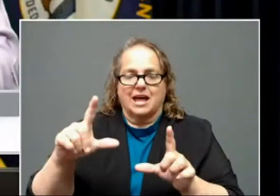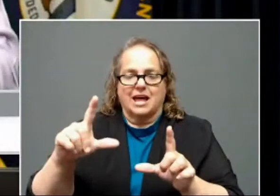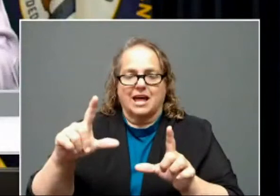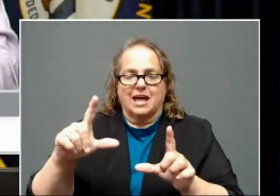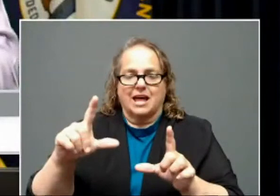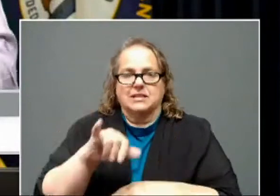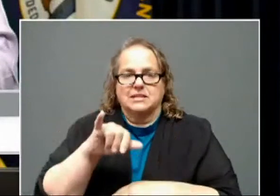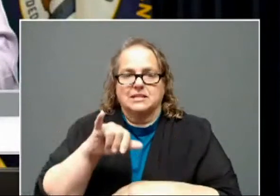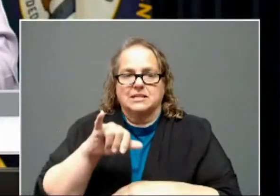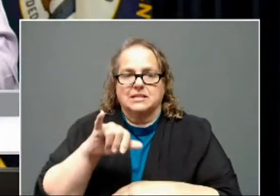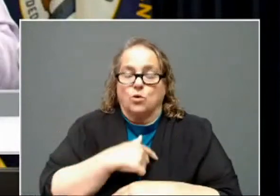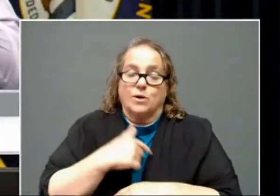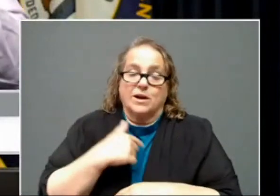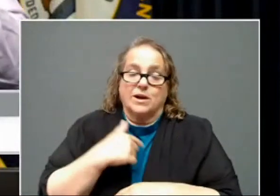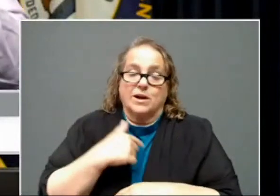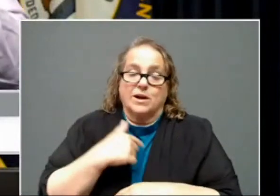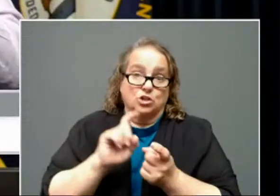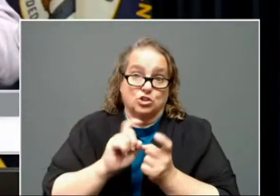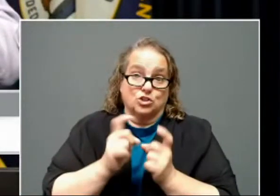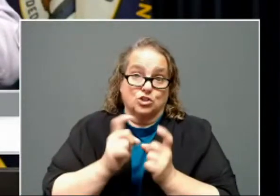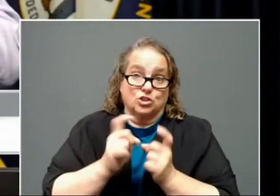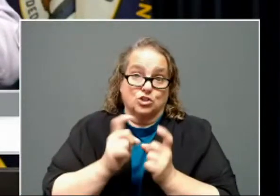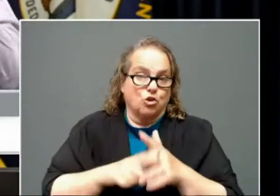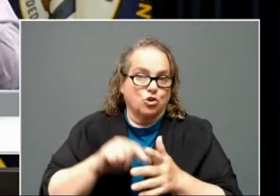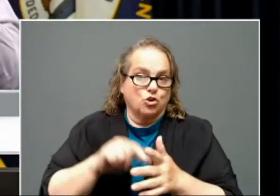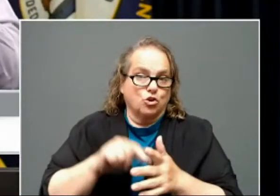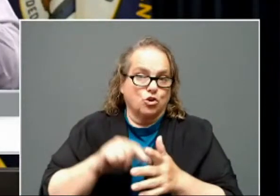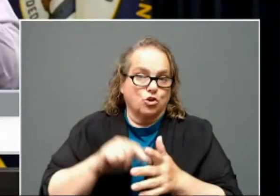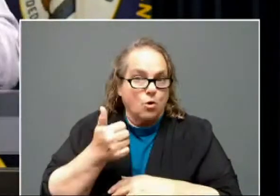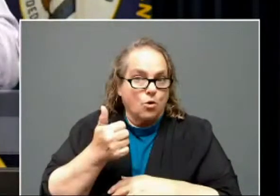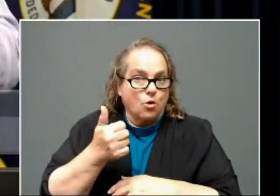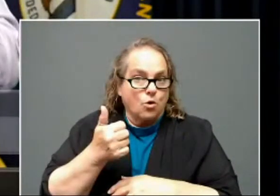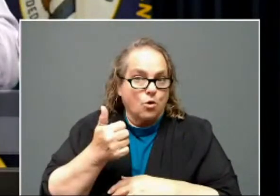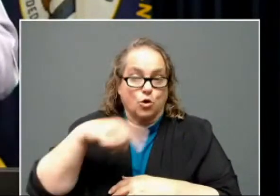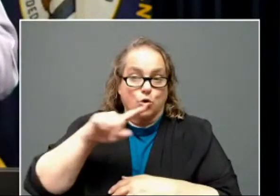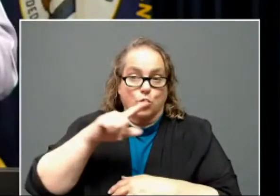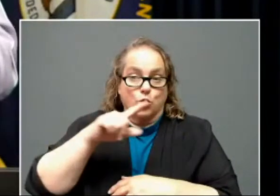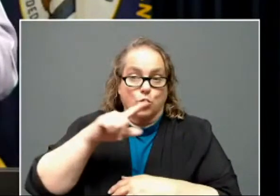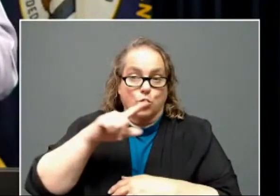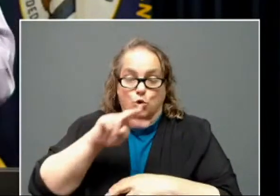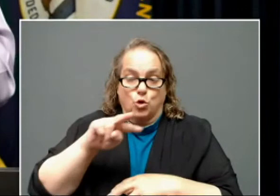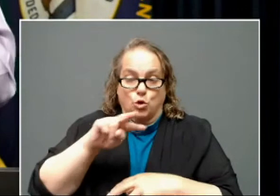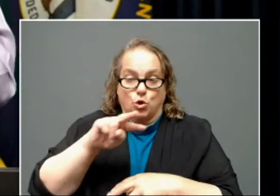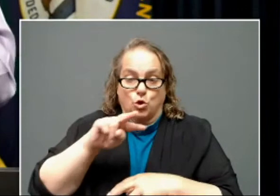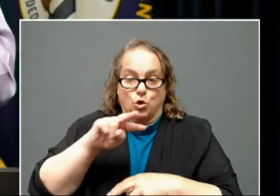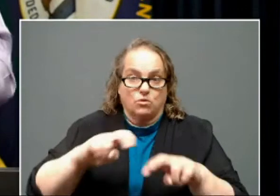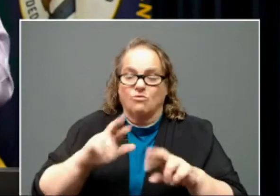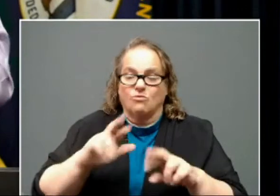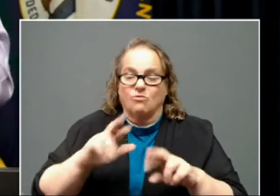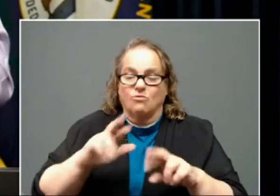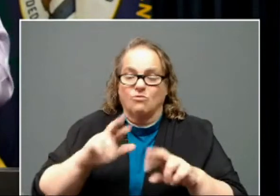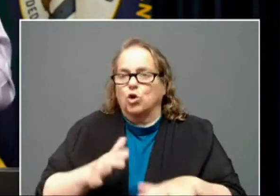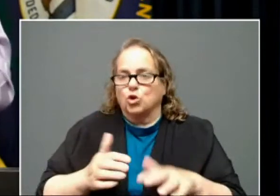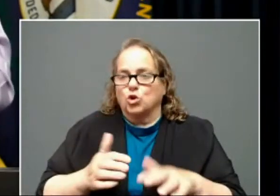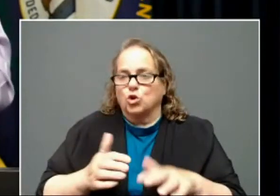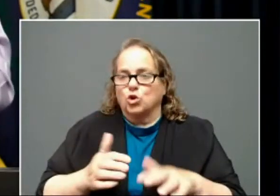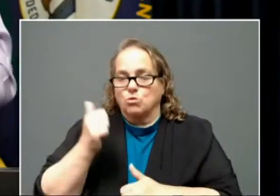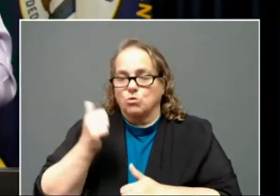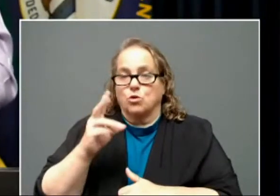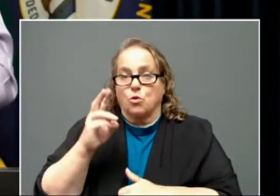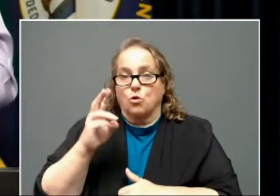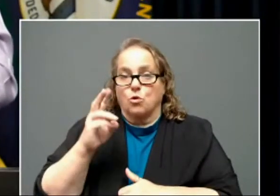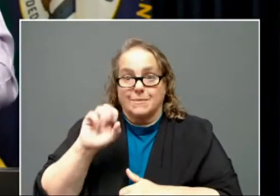We're going to change starting tomorrow. For those of you who look at this, maybe the reporters the most, on the website we